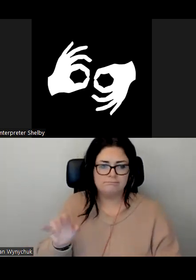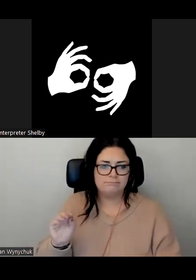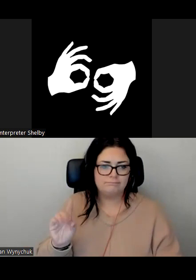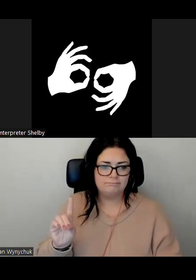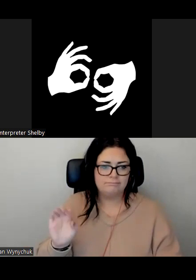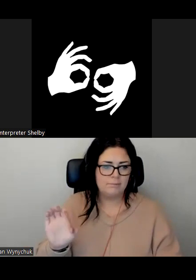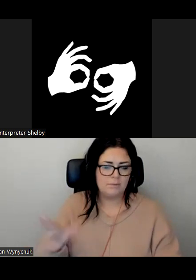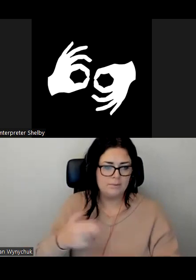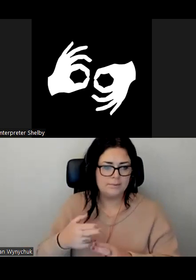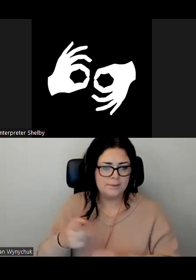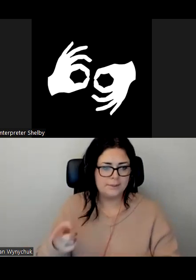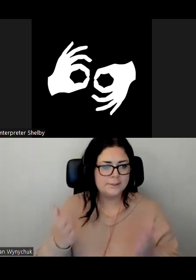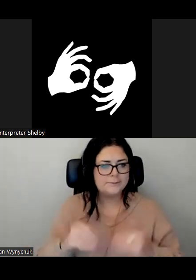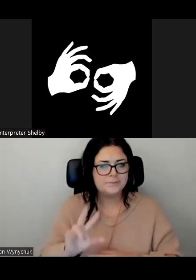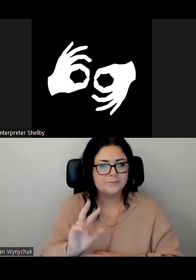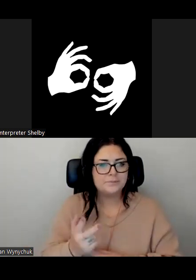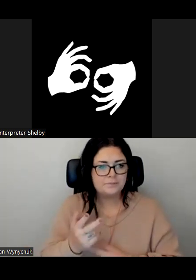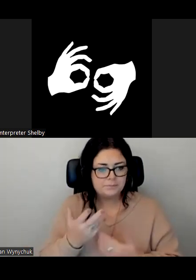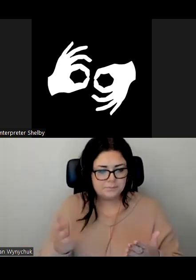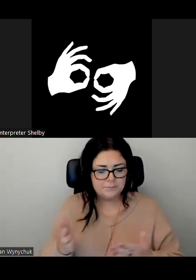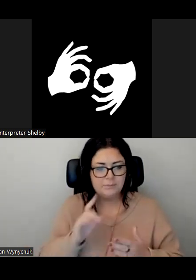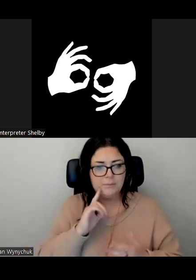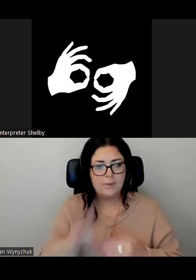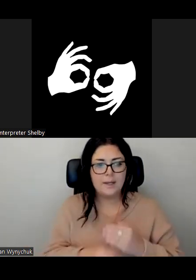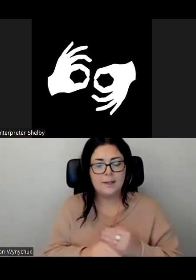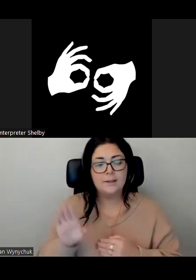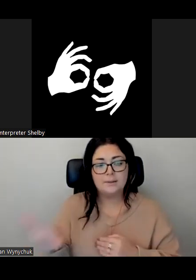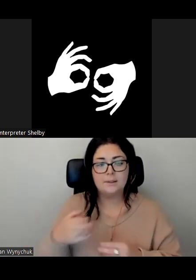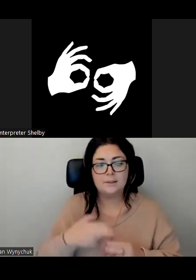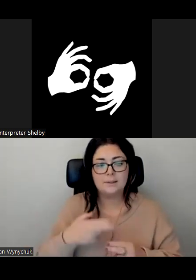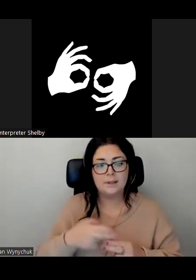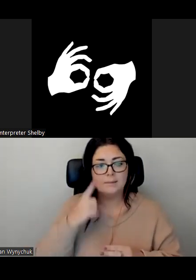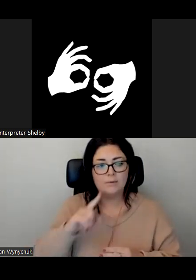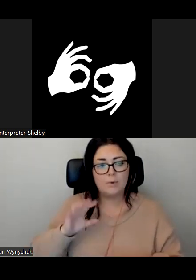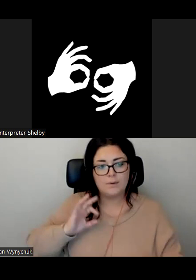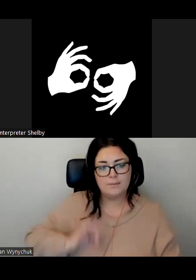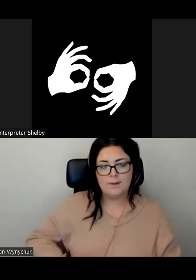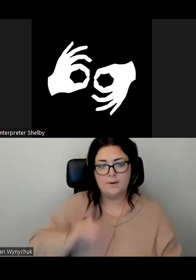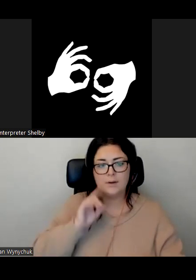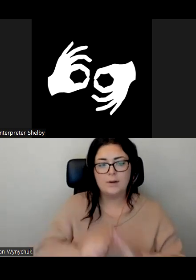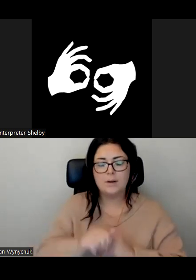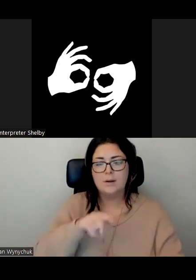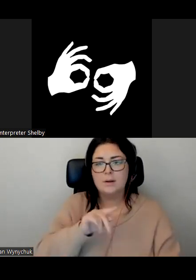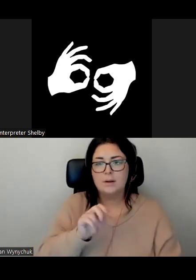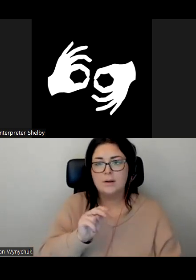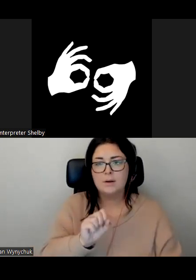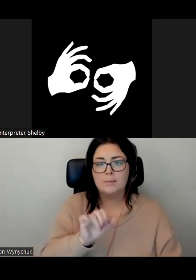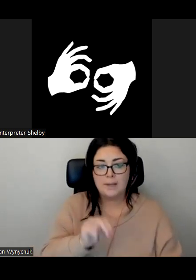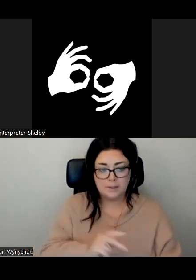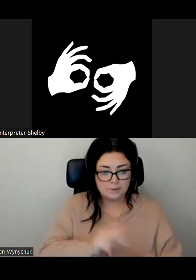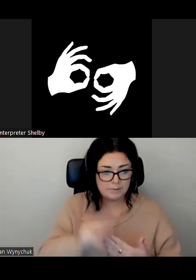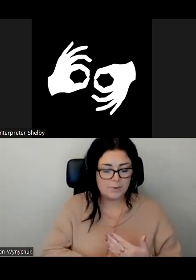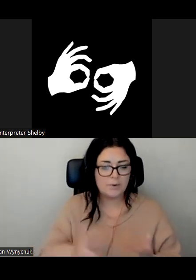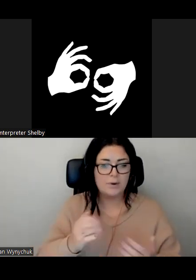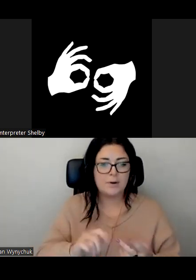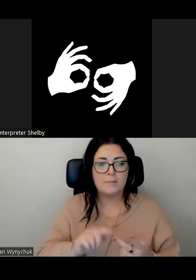And then the third thing is, as I said before, adding their partner as a beneficiary under your pension programs, your RRSP,